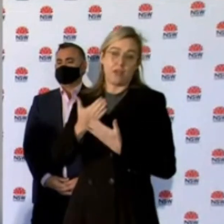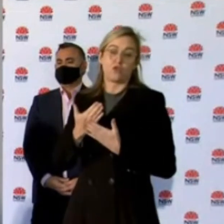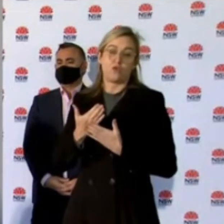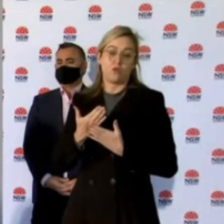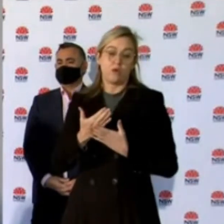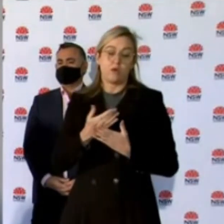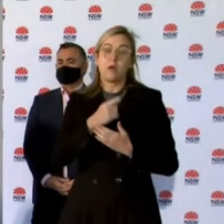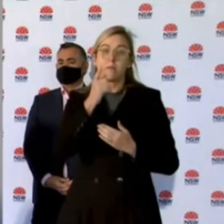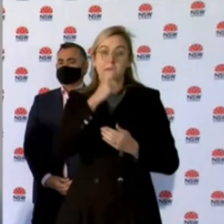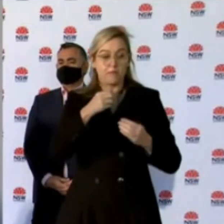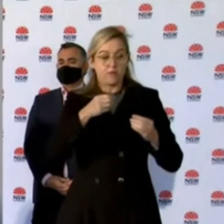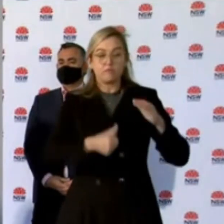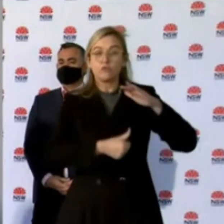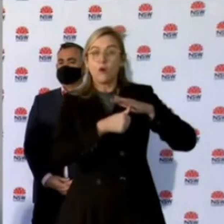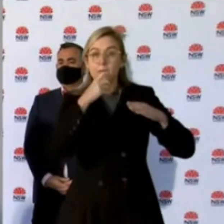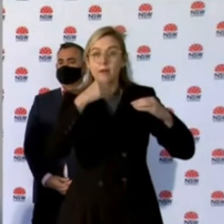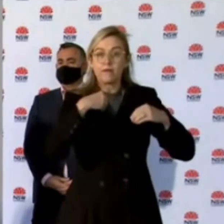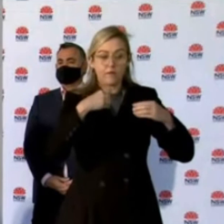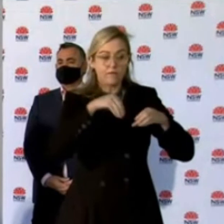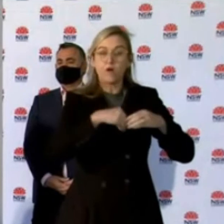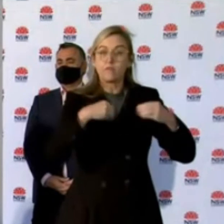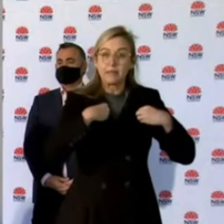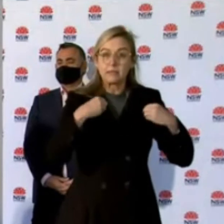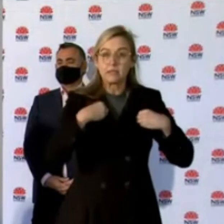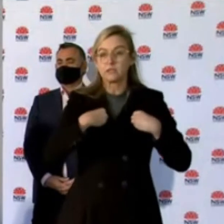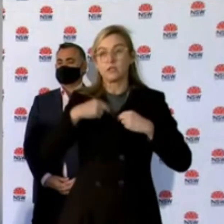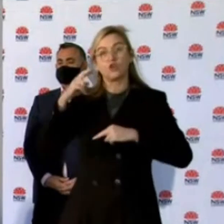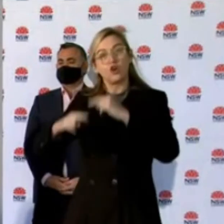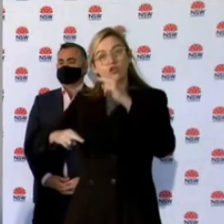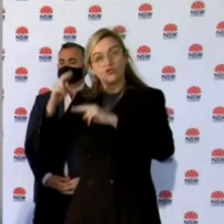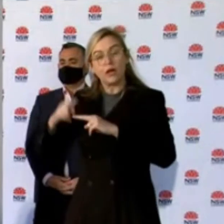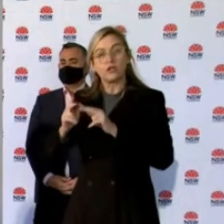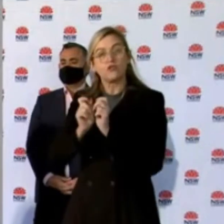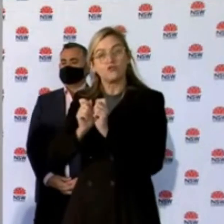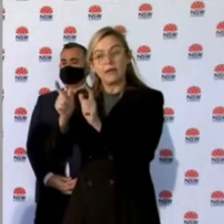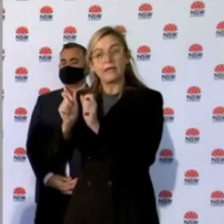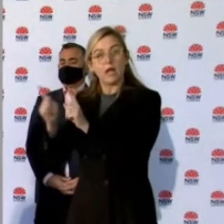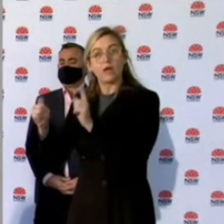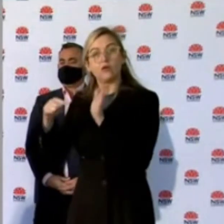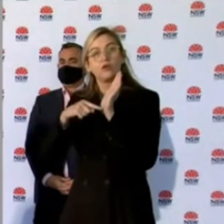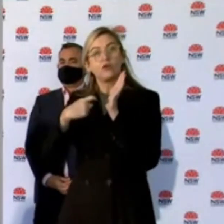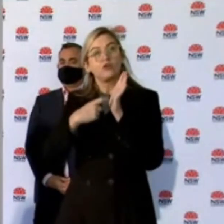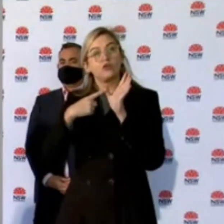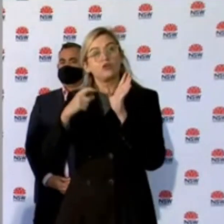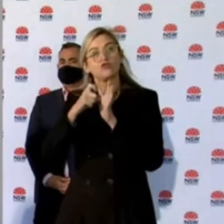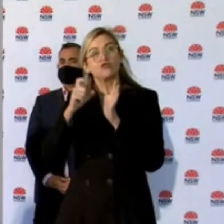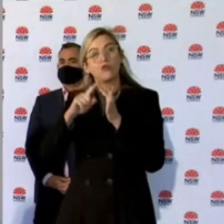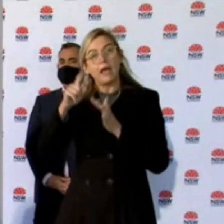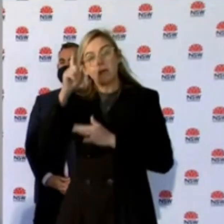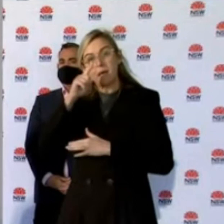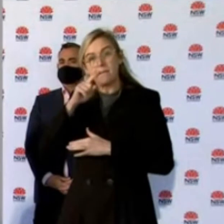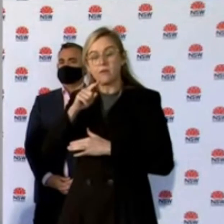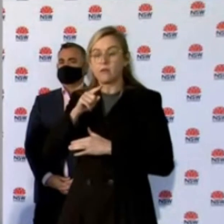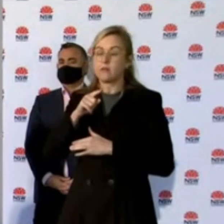leaders, construction company members, retail people, tradespeople, everybody who stepped up. This isn't easy